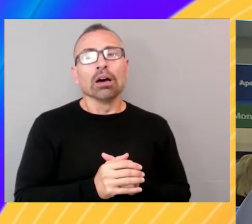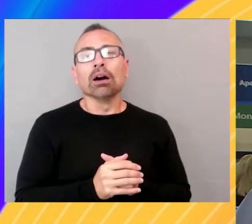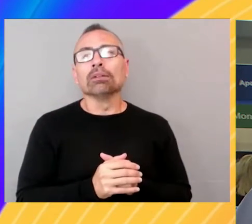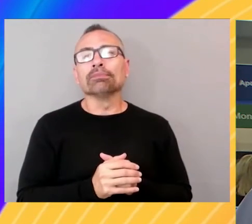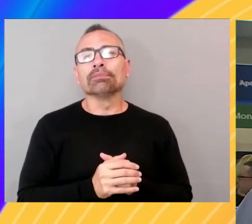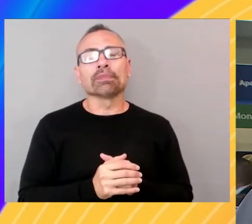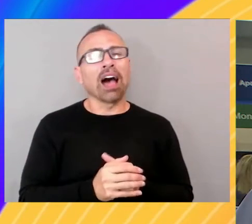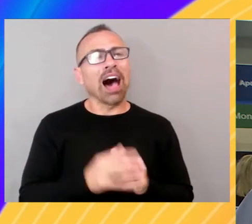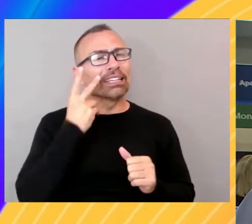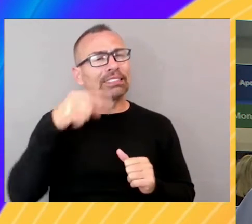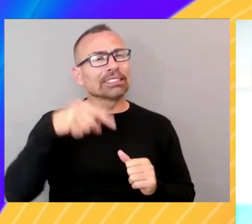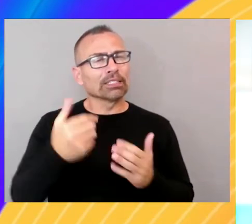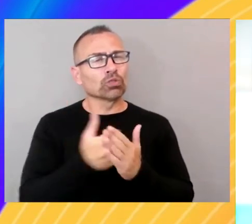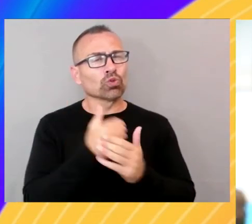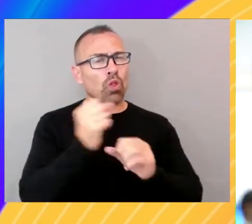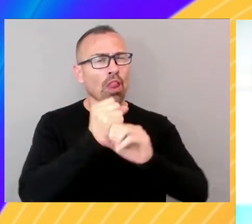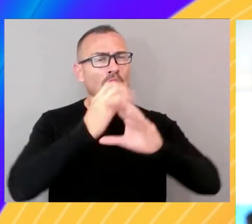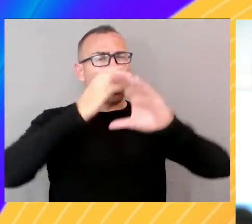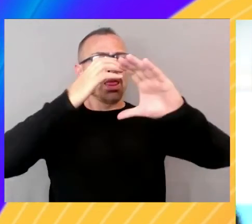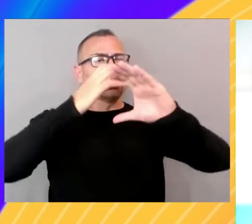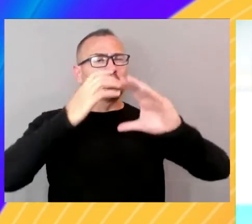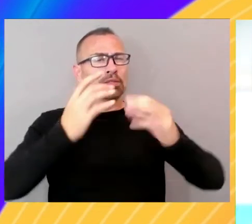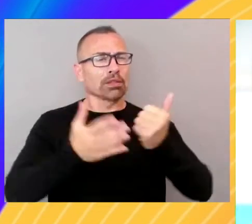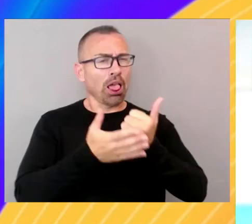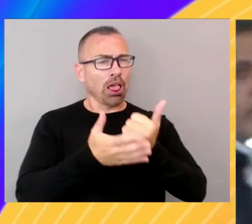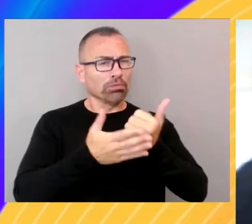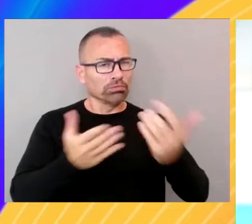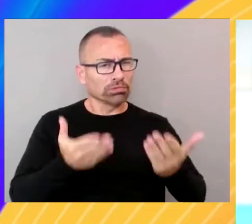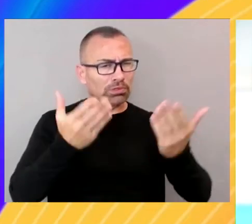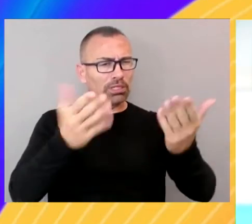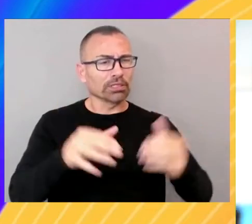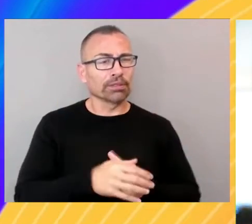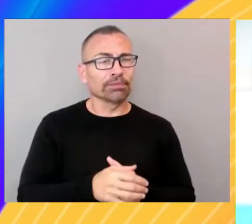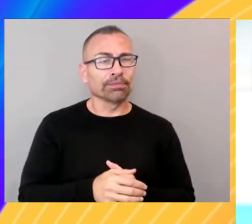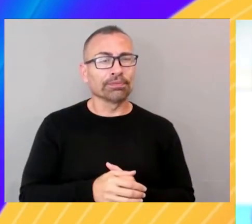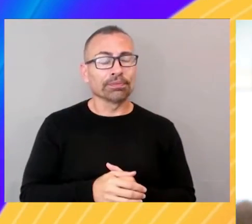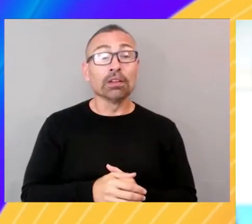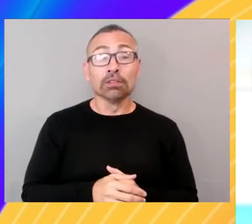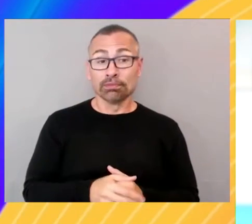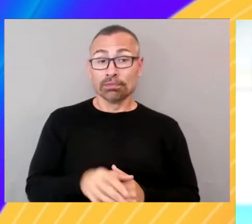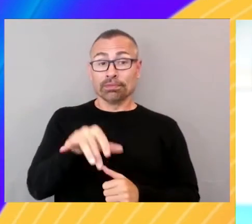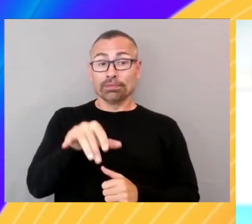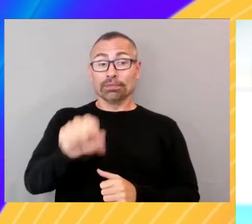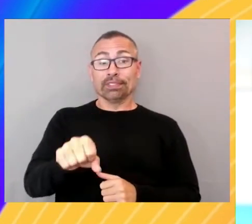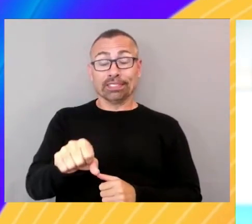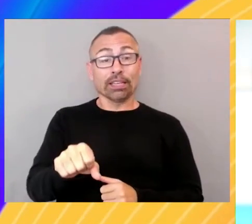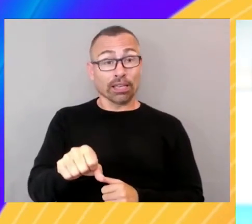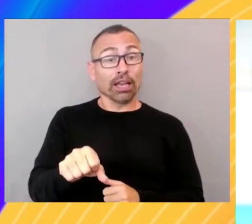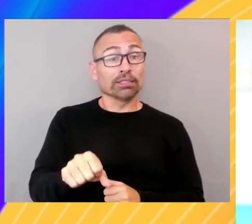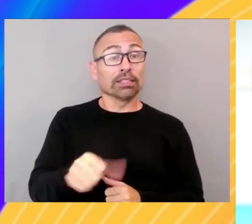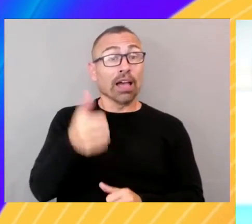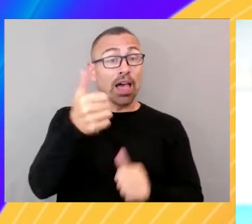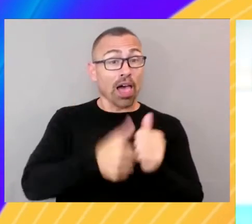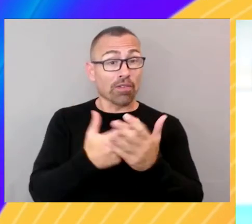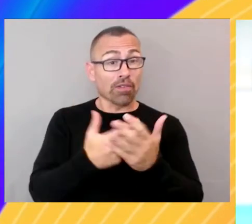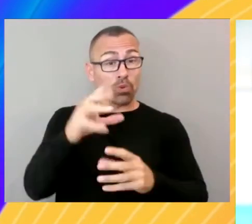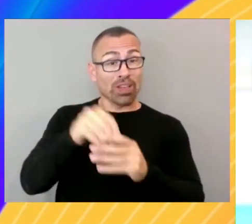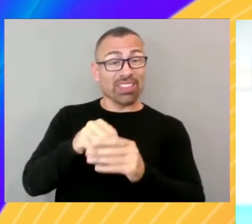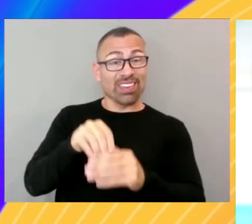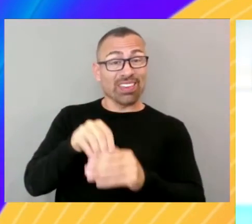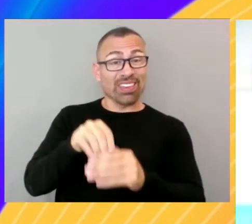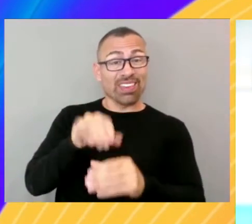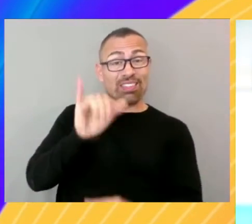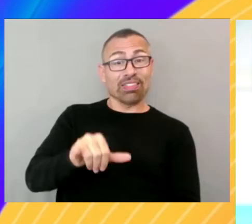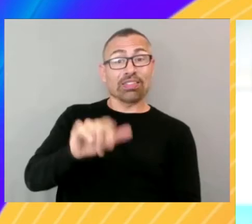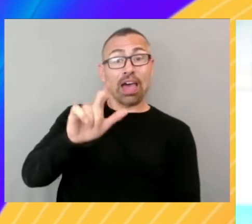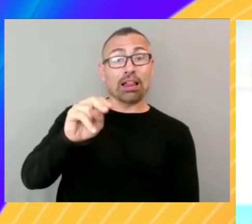Yeah, exactly. Yeah, and basically every single item in that ORR lens, it came from a learning that we had. So you can